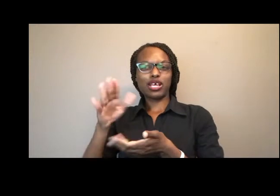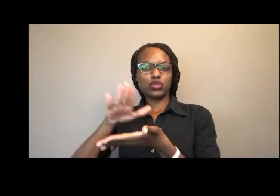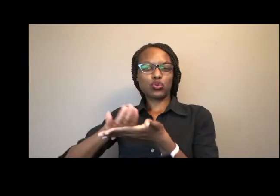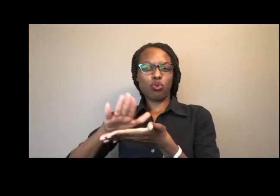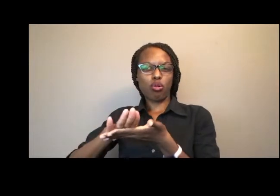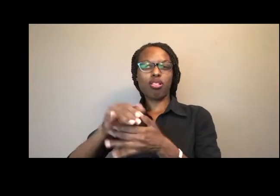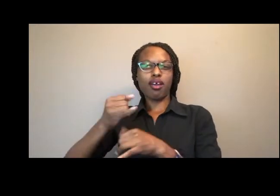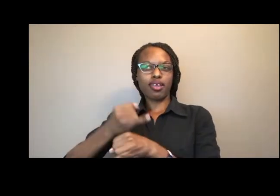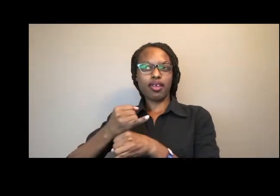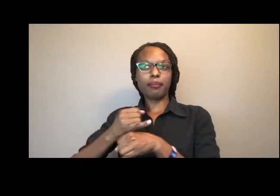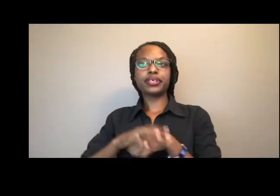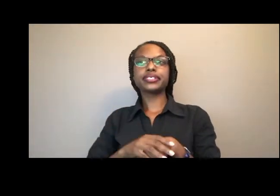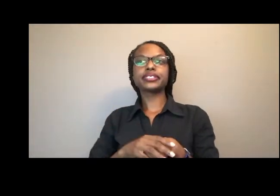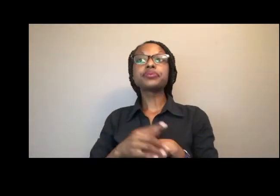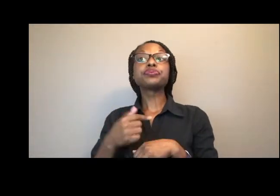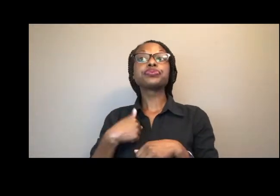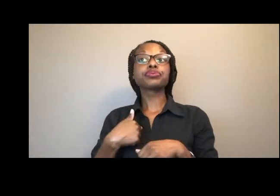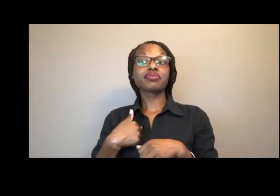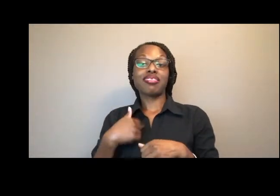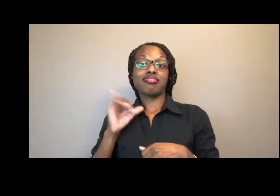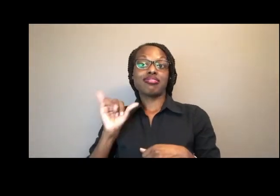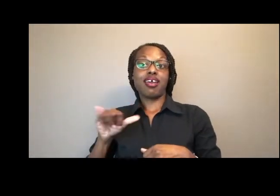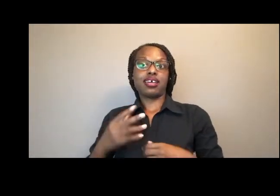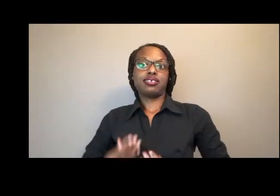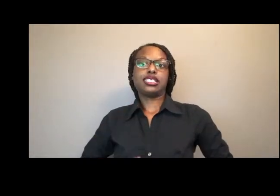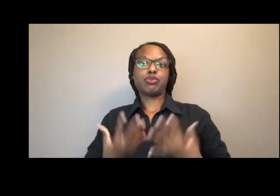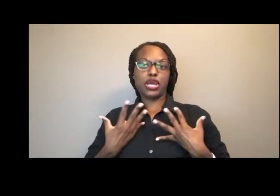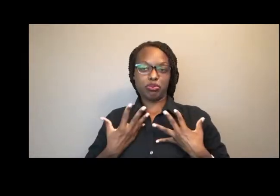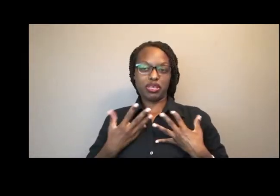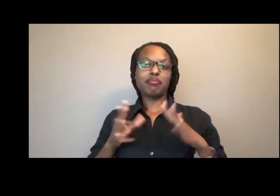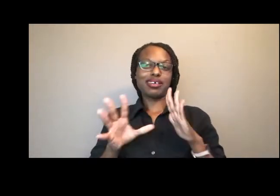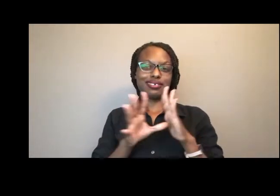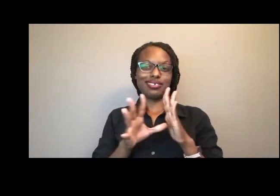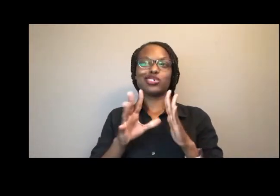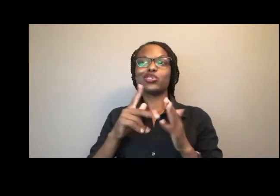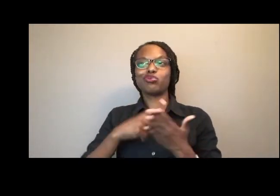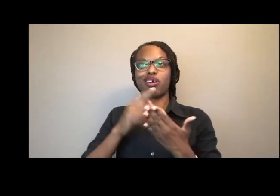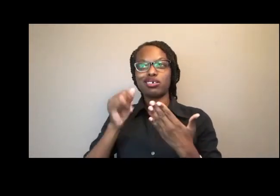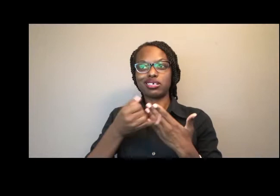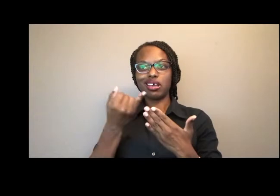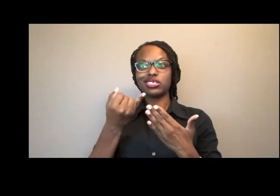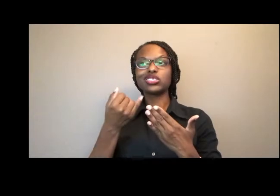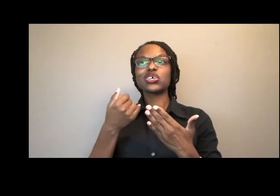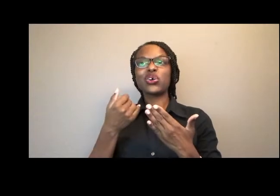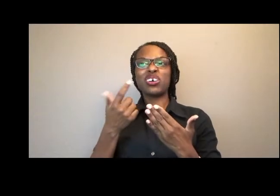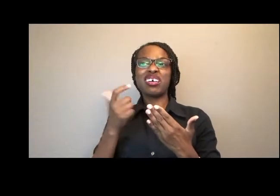zone ally training for people with disabilities who identify as LGBTQ+,